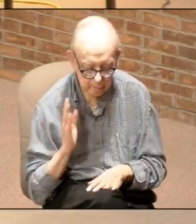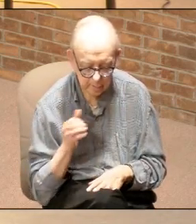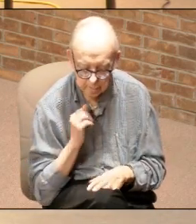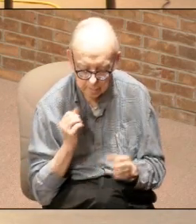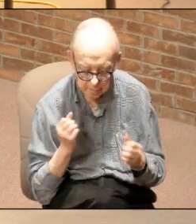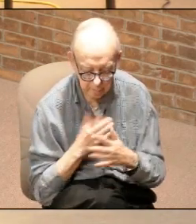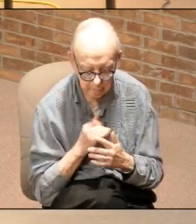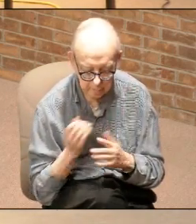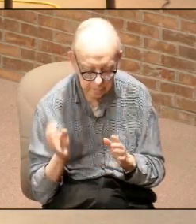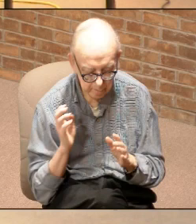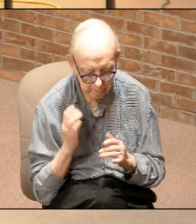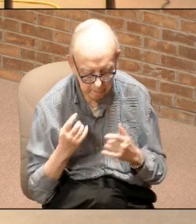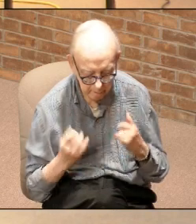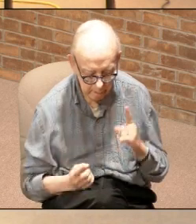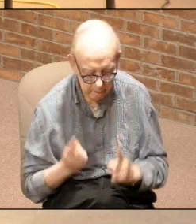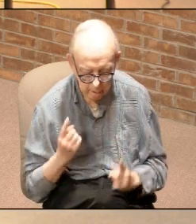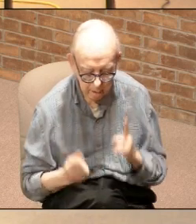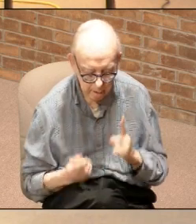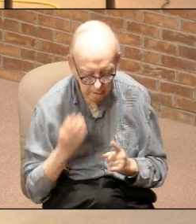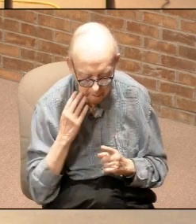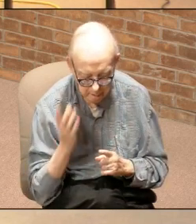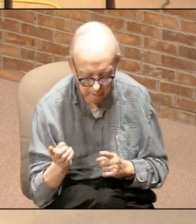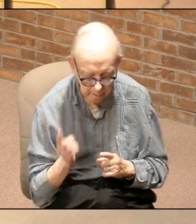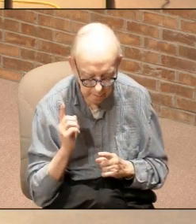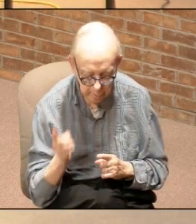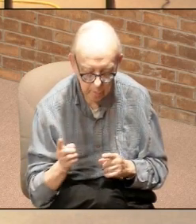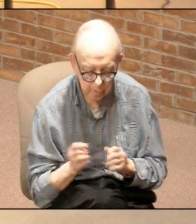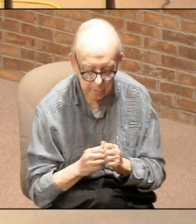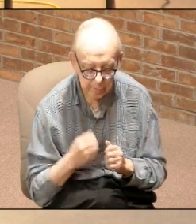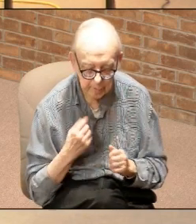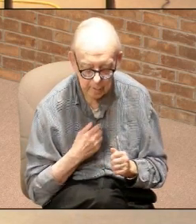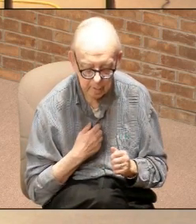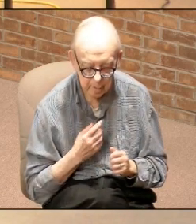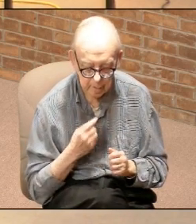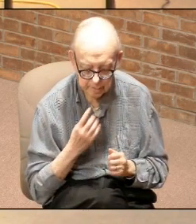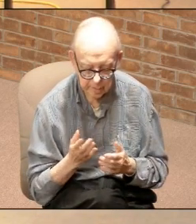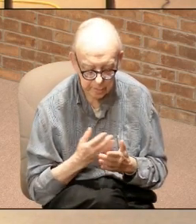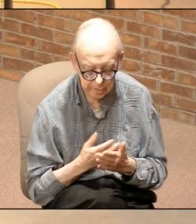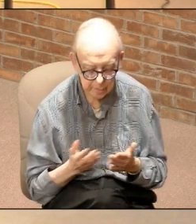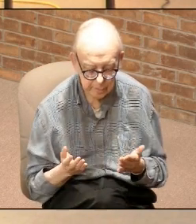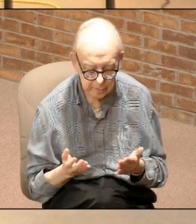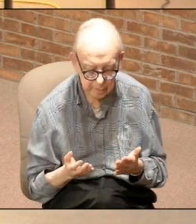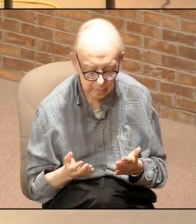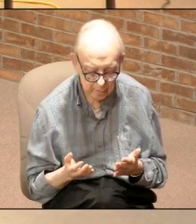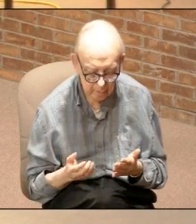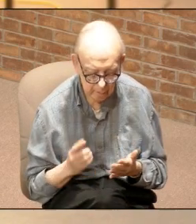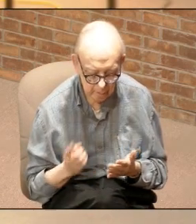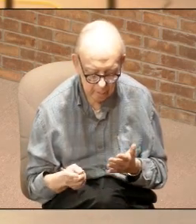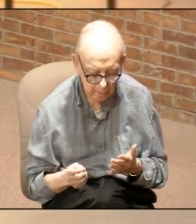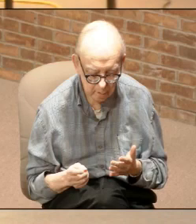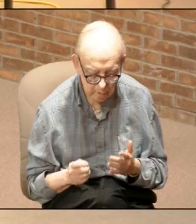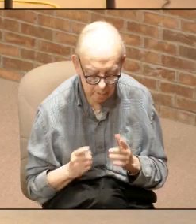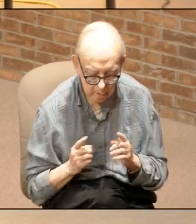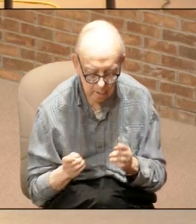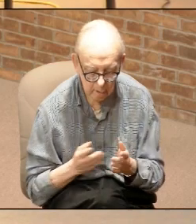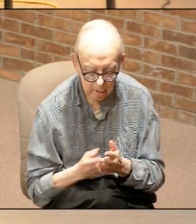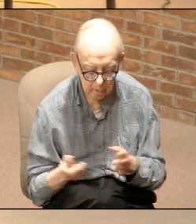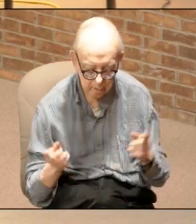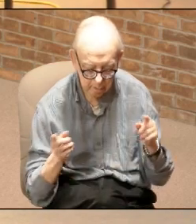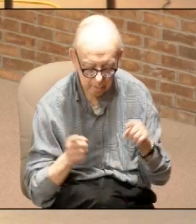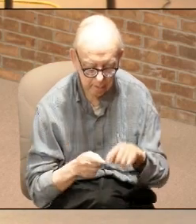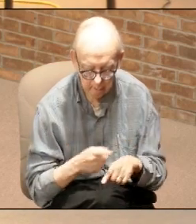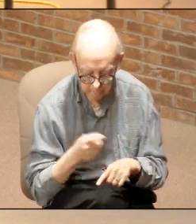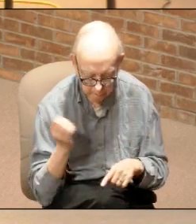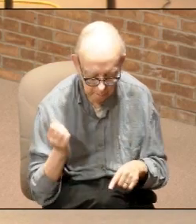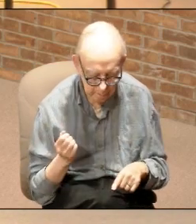i will fear no evil because i know thou art with me let me say this to you you can go through the valley of the